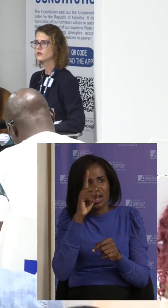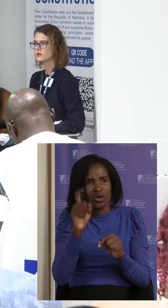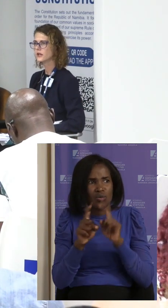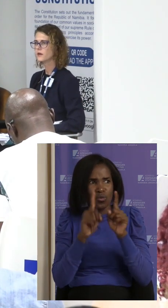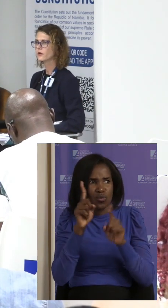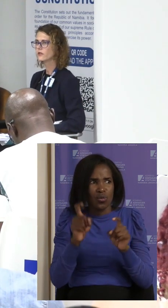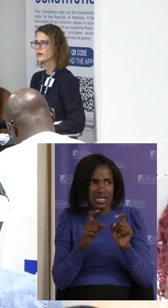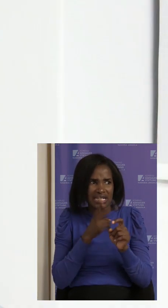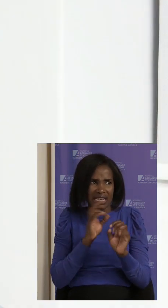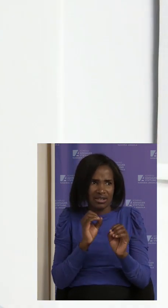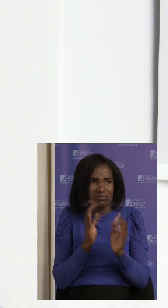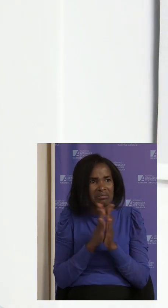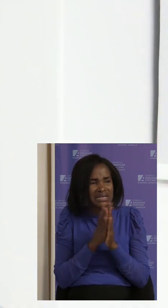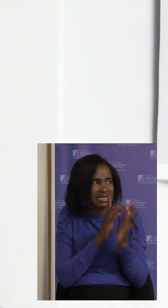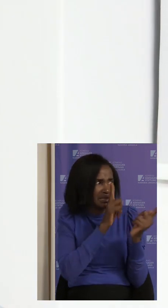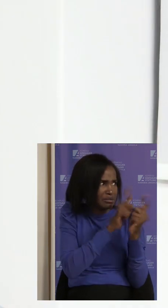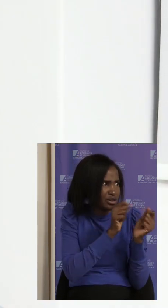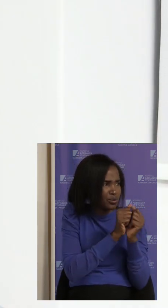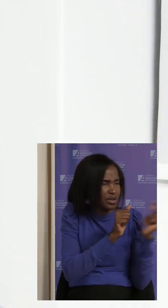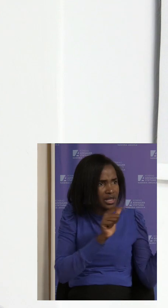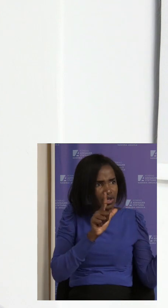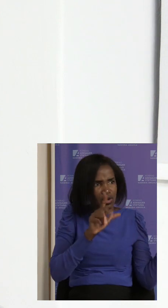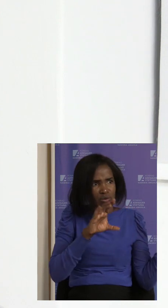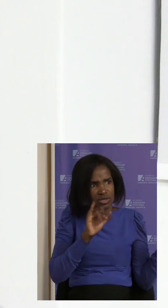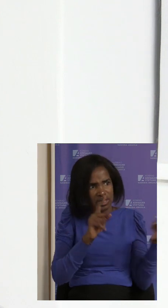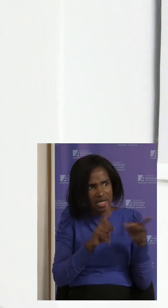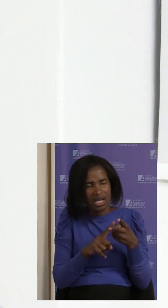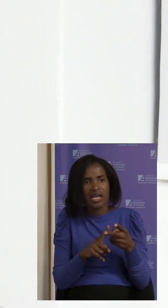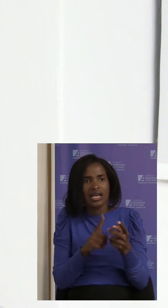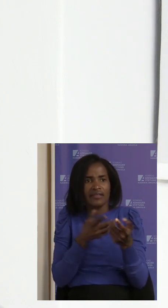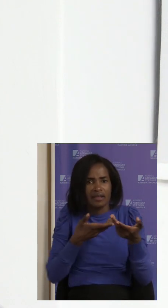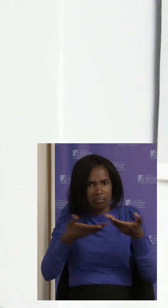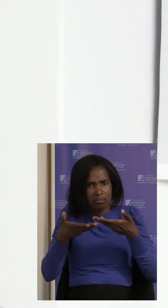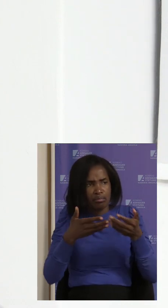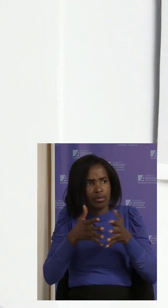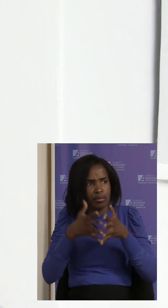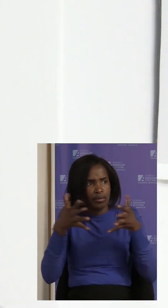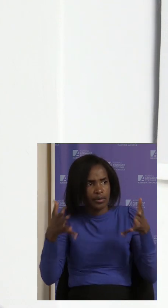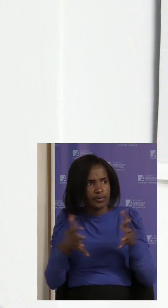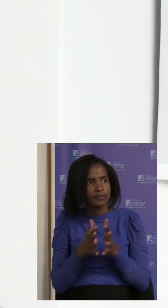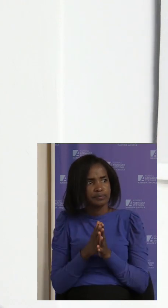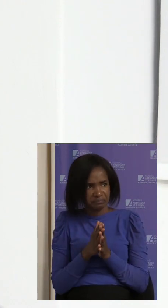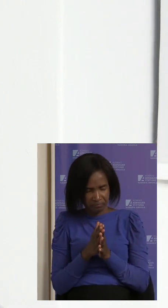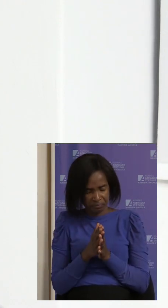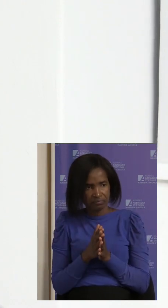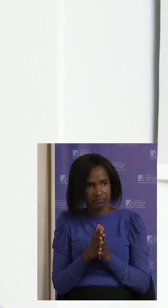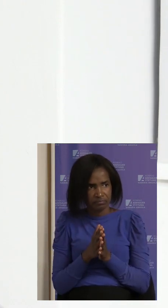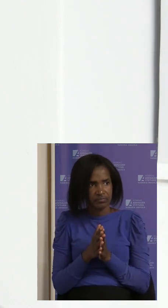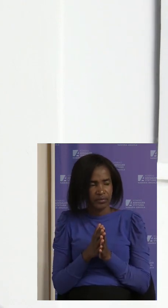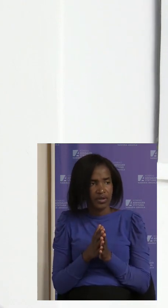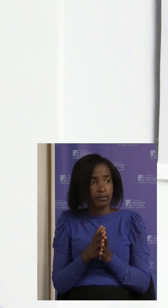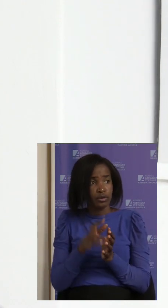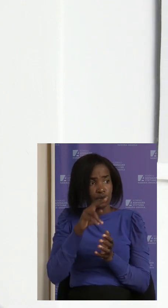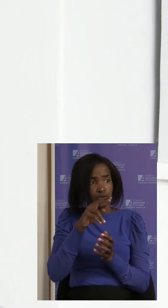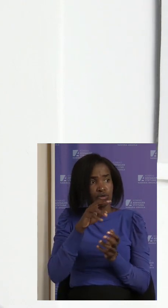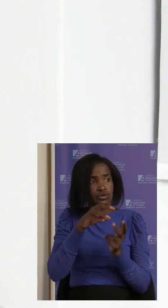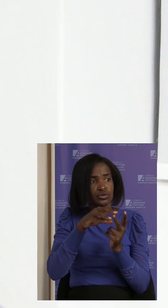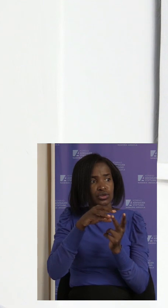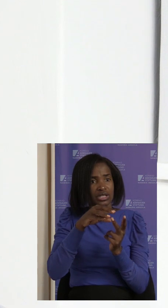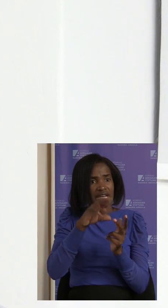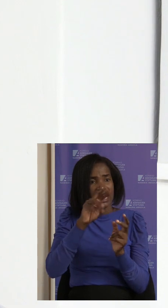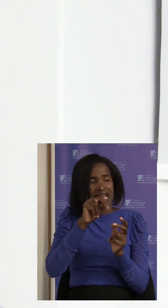to take up contact with NANSO's Facebook page as well and get in touch with them. They are quite